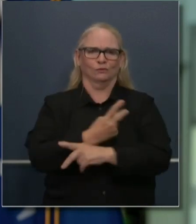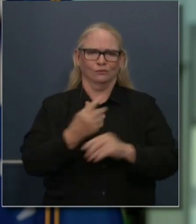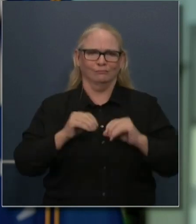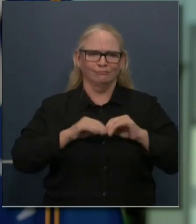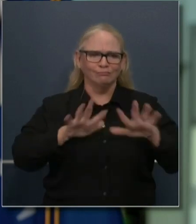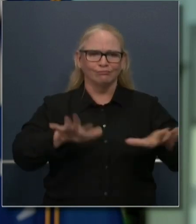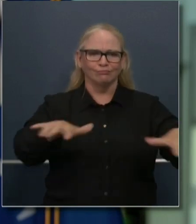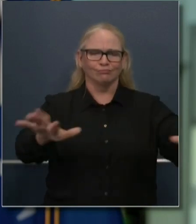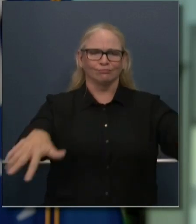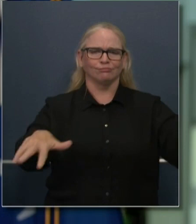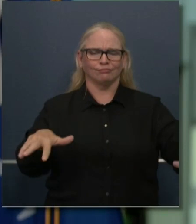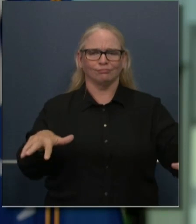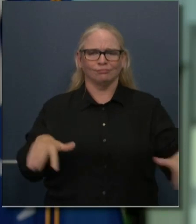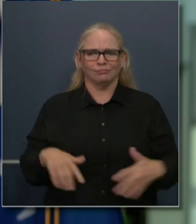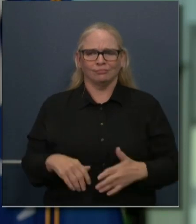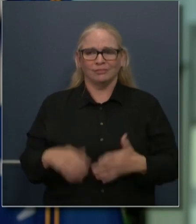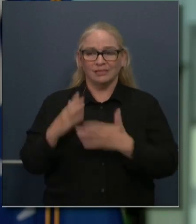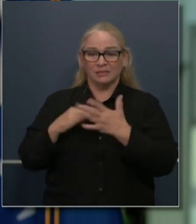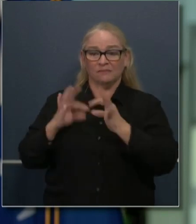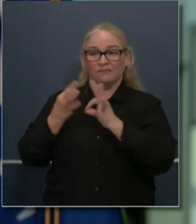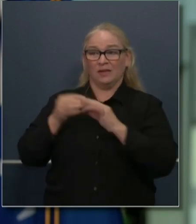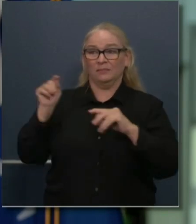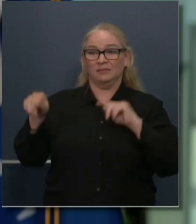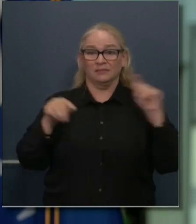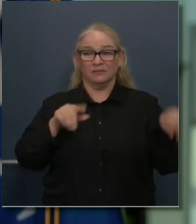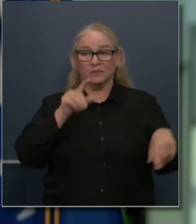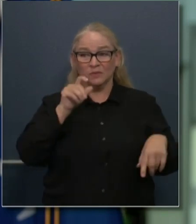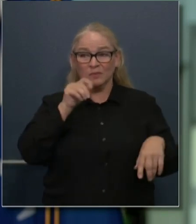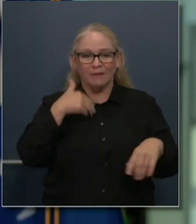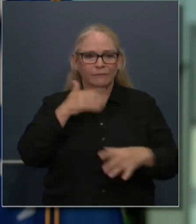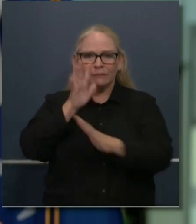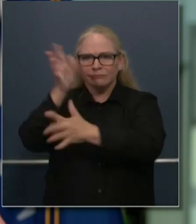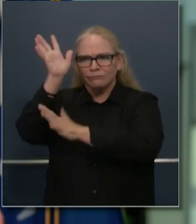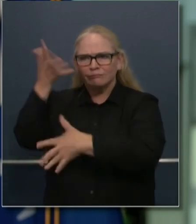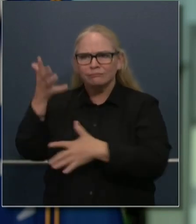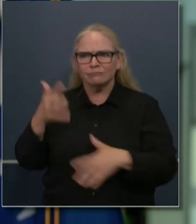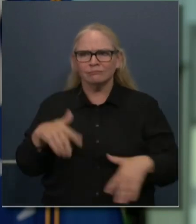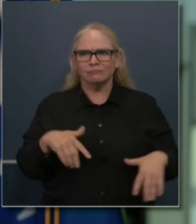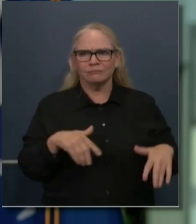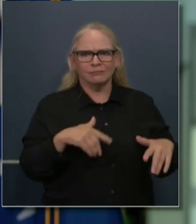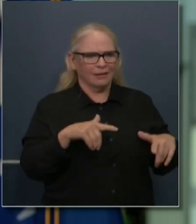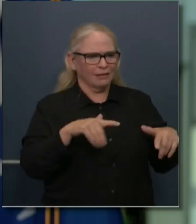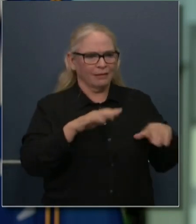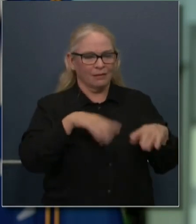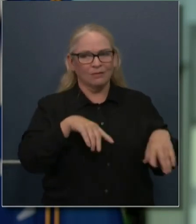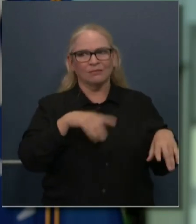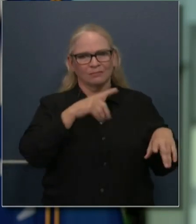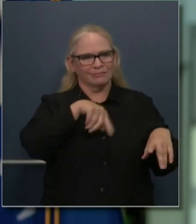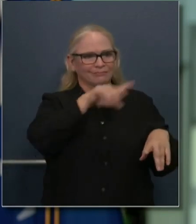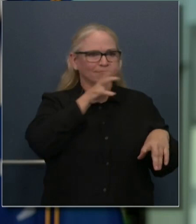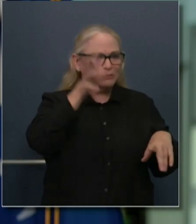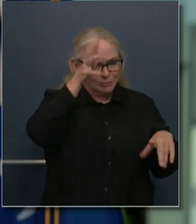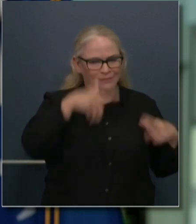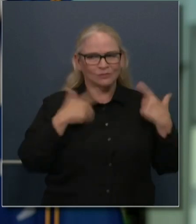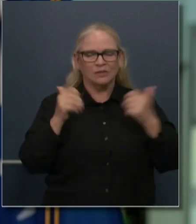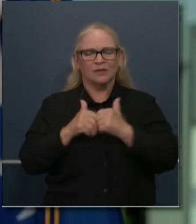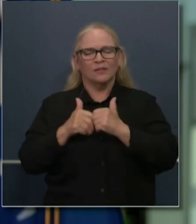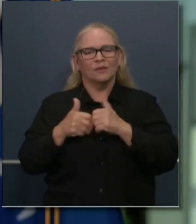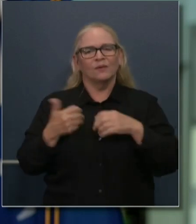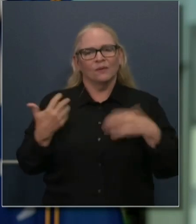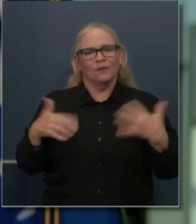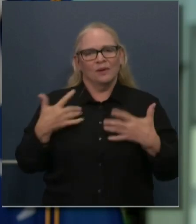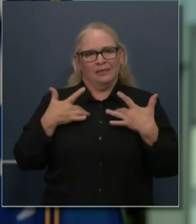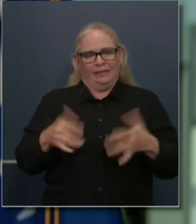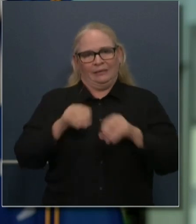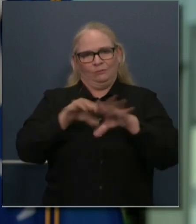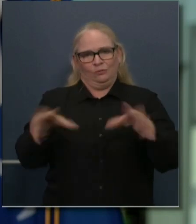Multi-generational households in particular are vulnerable, particularly from an age cohort perspective, to the